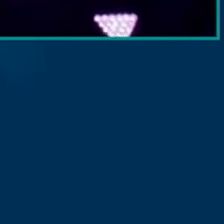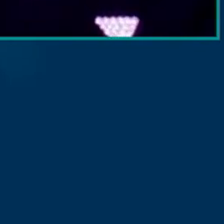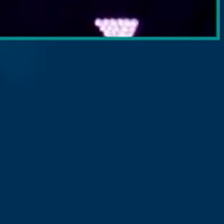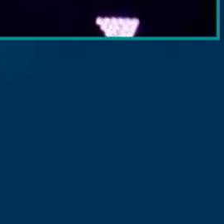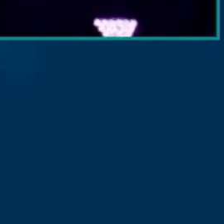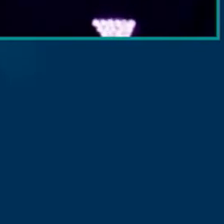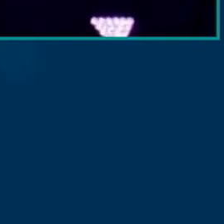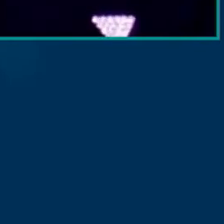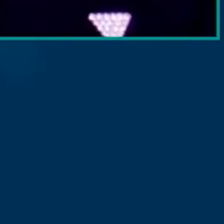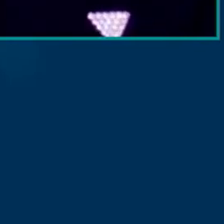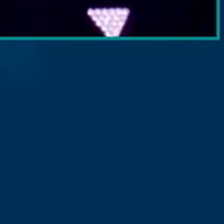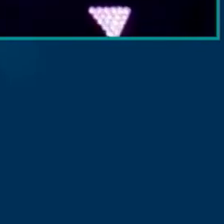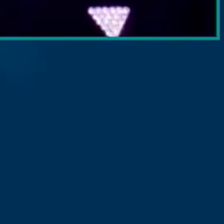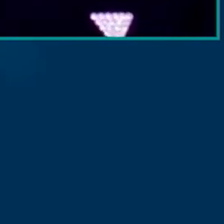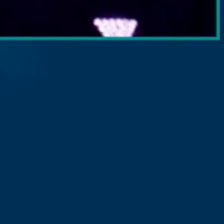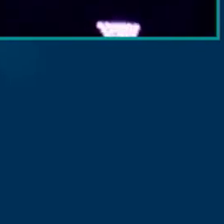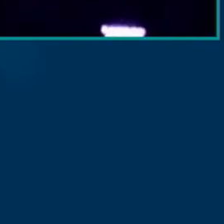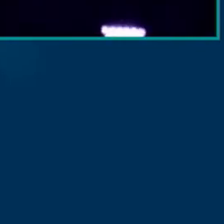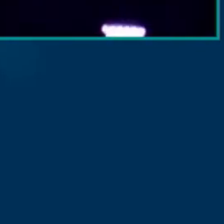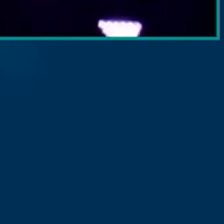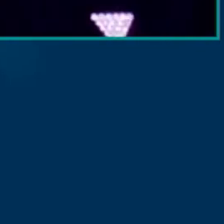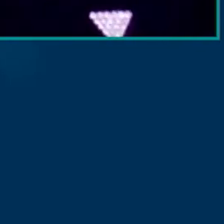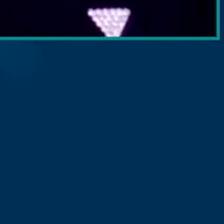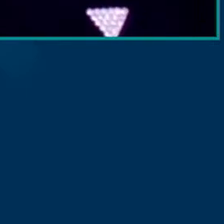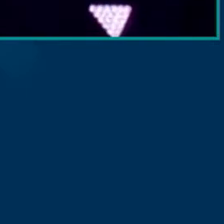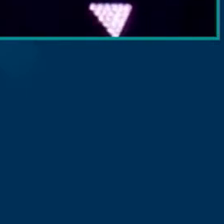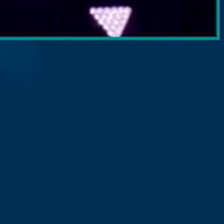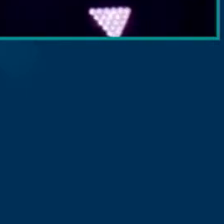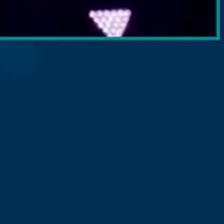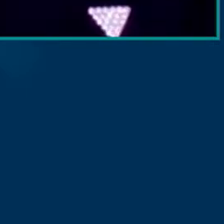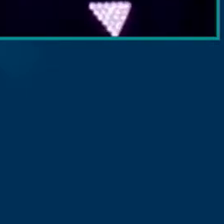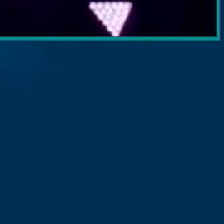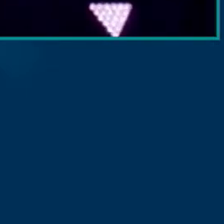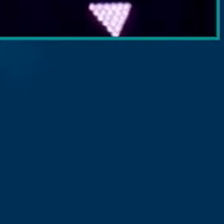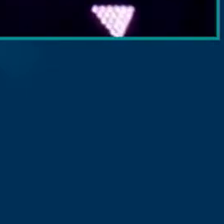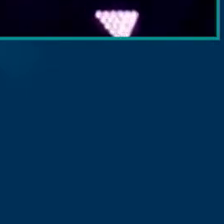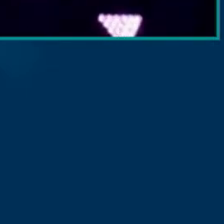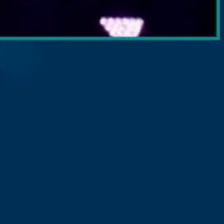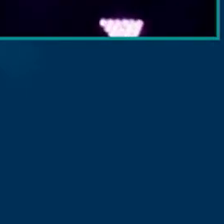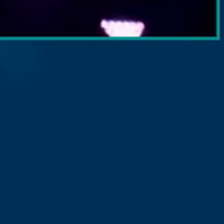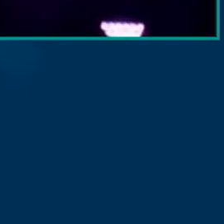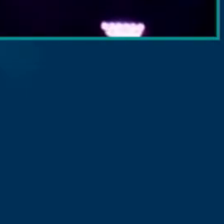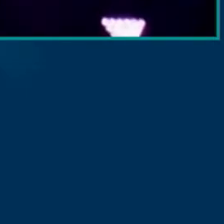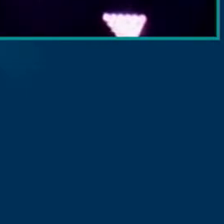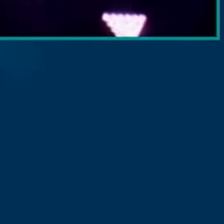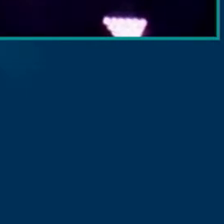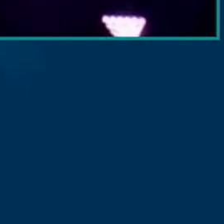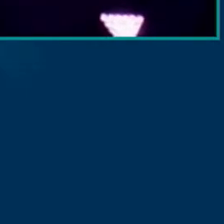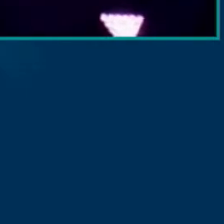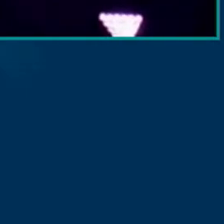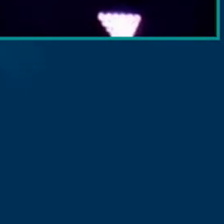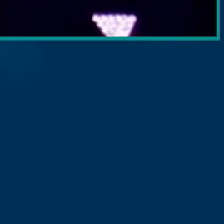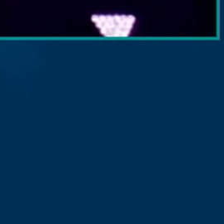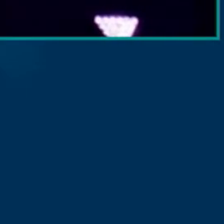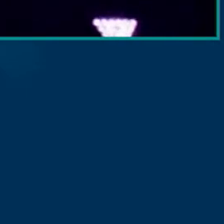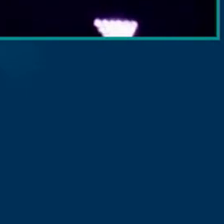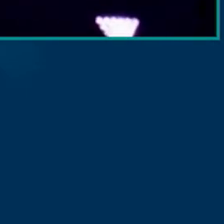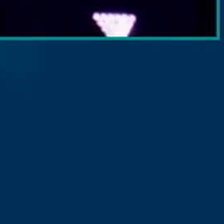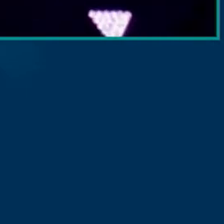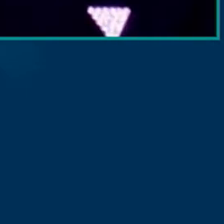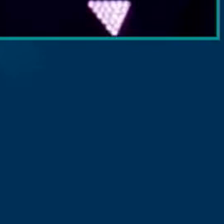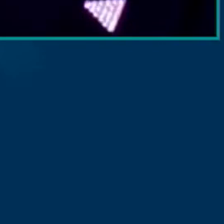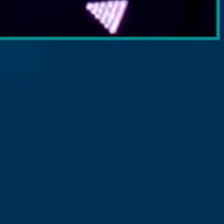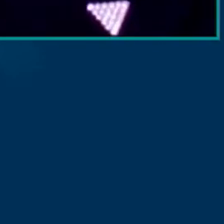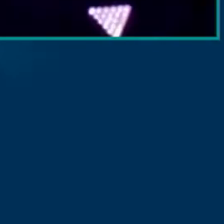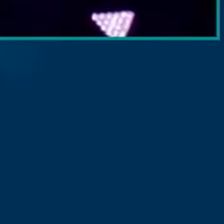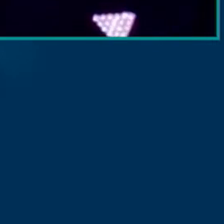social coexistence. An example can be the recent ruling of Dutch court, New